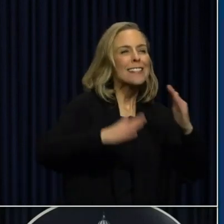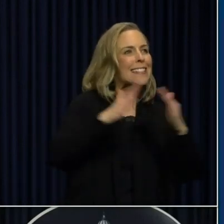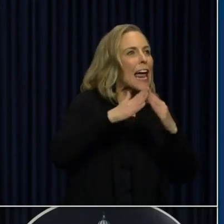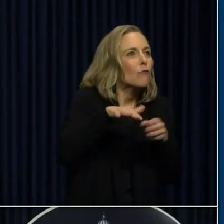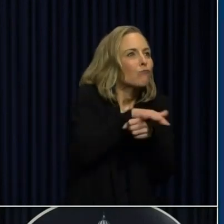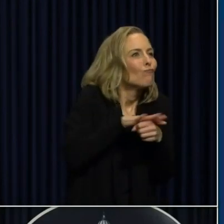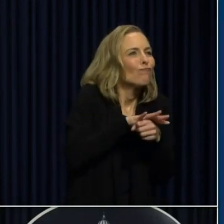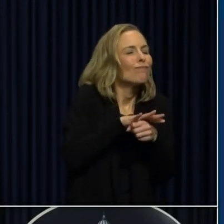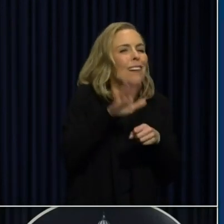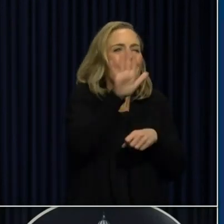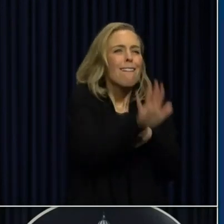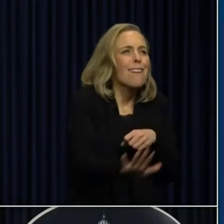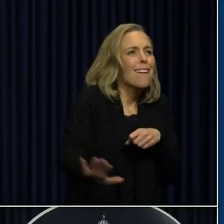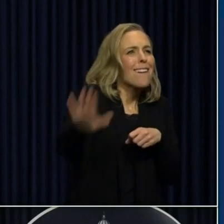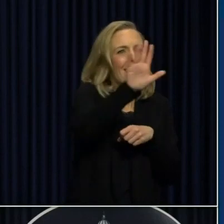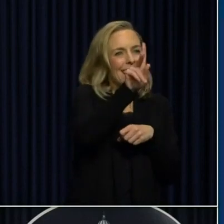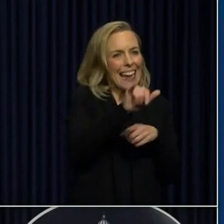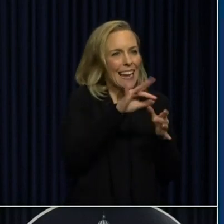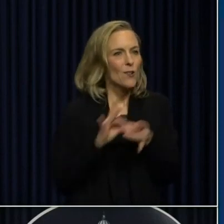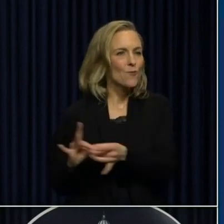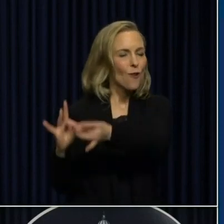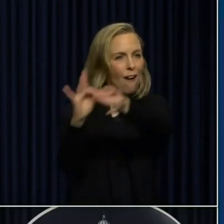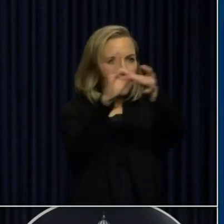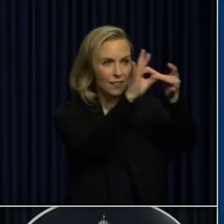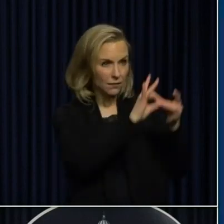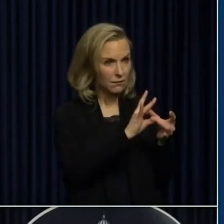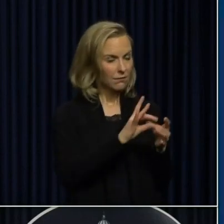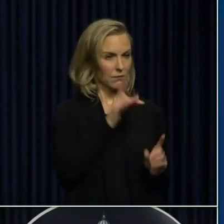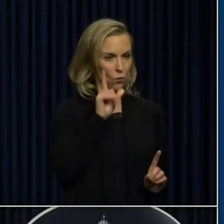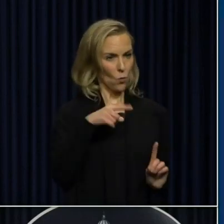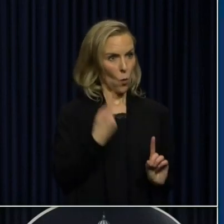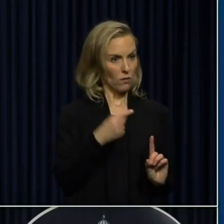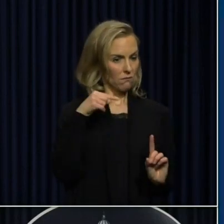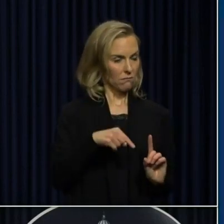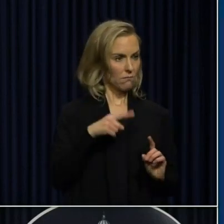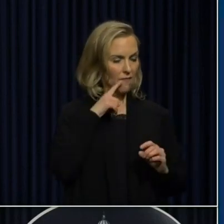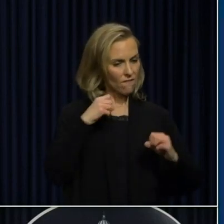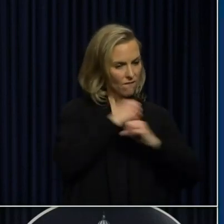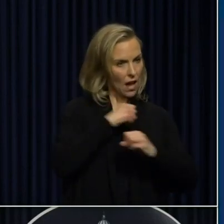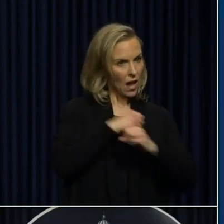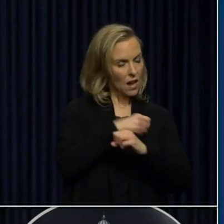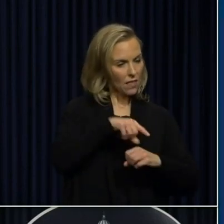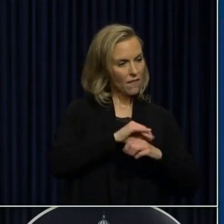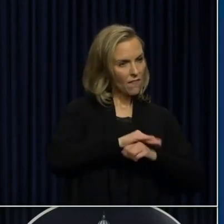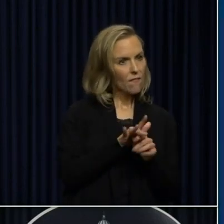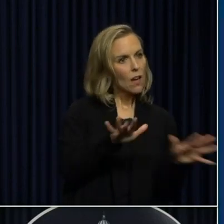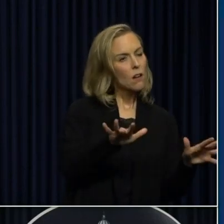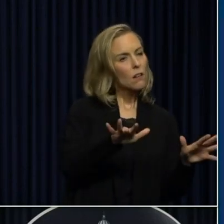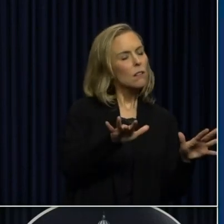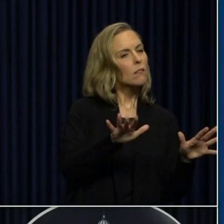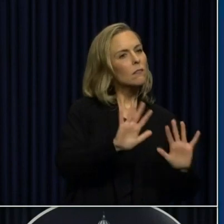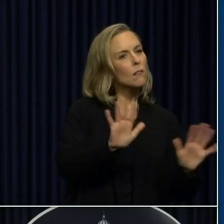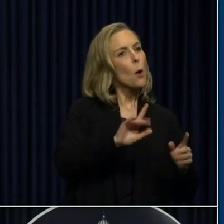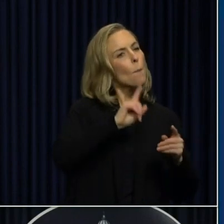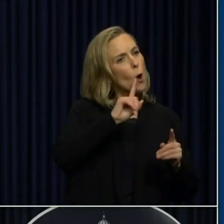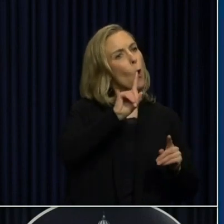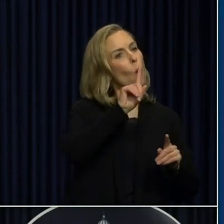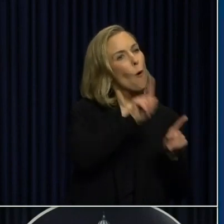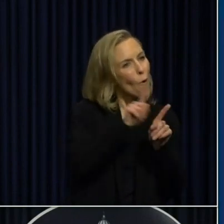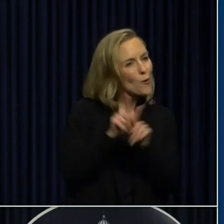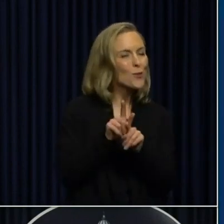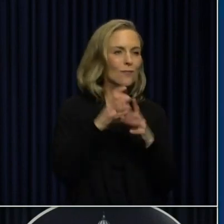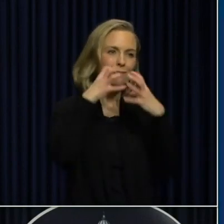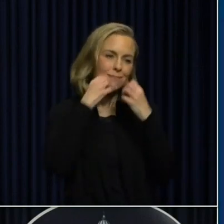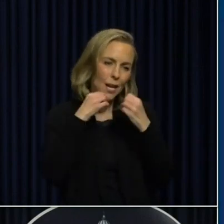so united, not just both in fighting this virus, but in caring about each other and making sure that